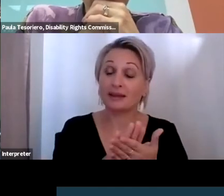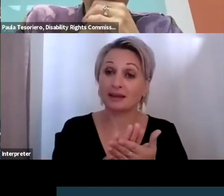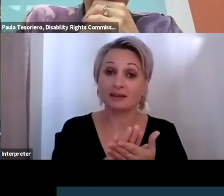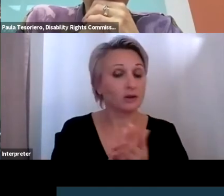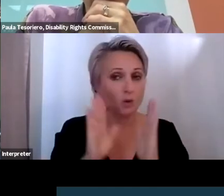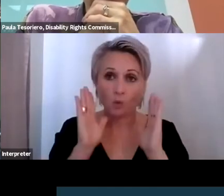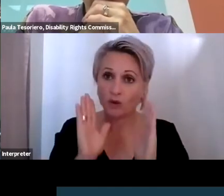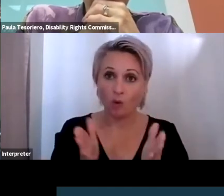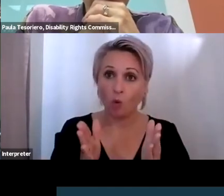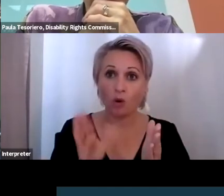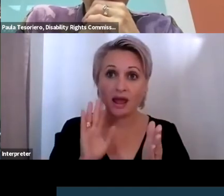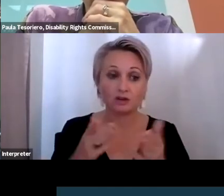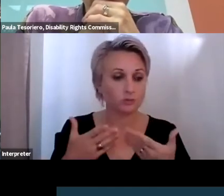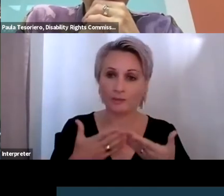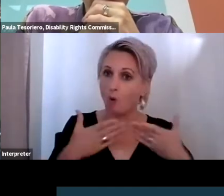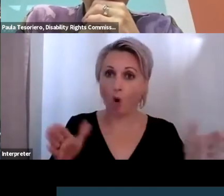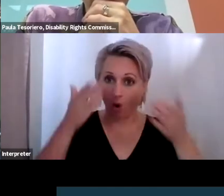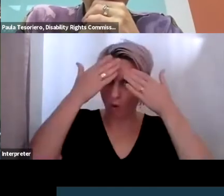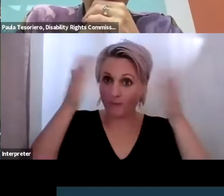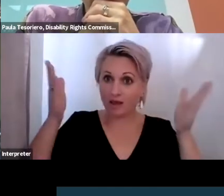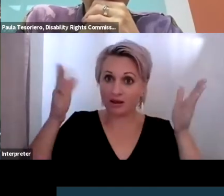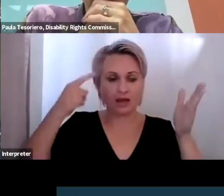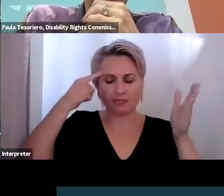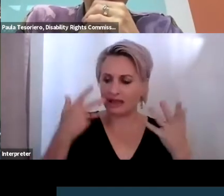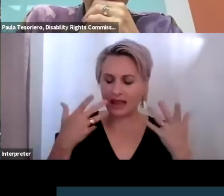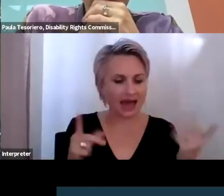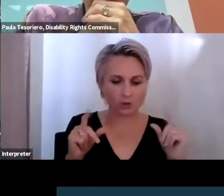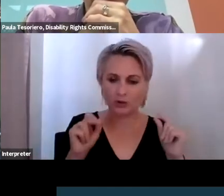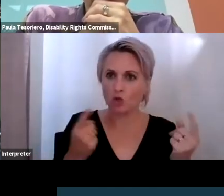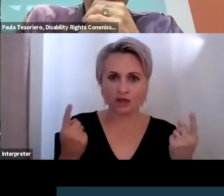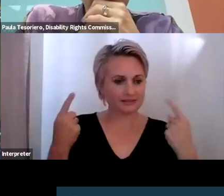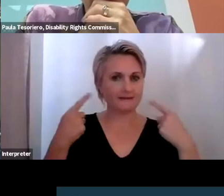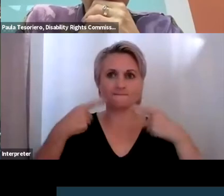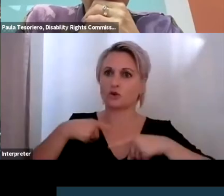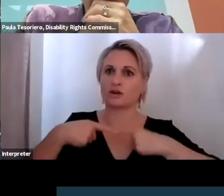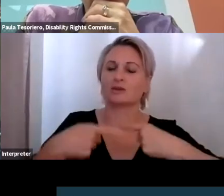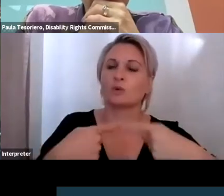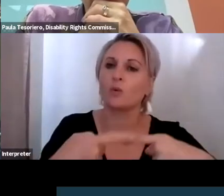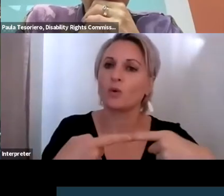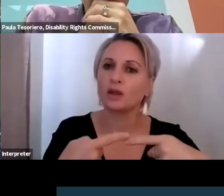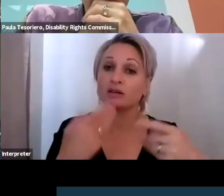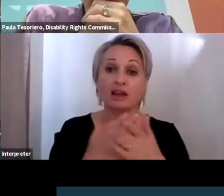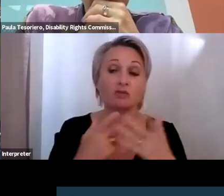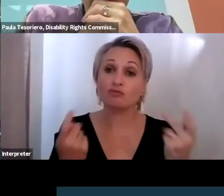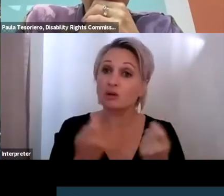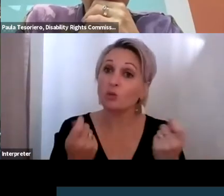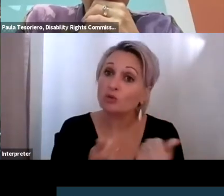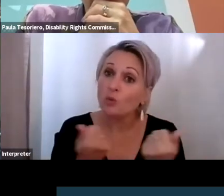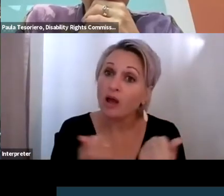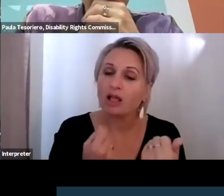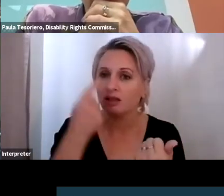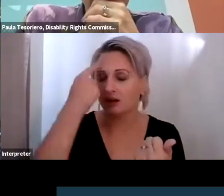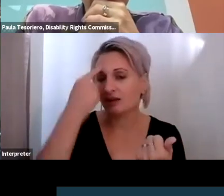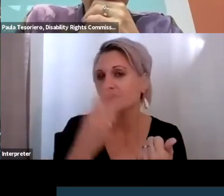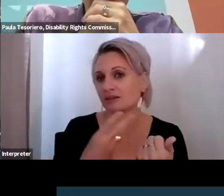swim in each other's lane at some time and then figure it out as we went along. And it really worked well, and it's something